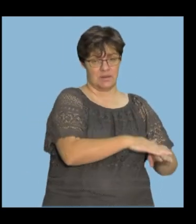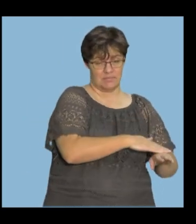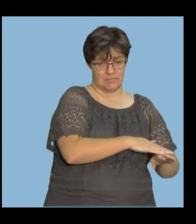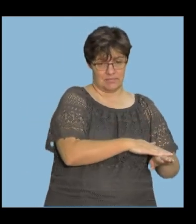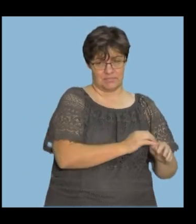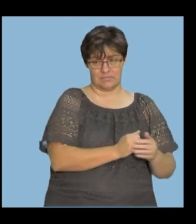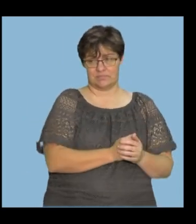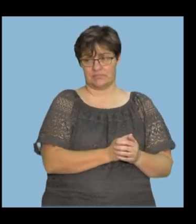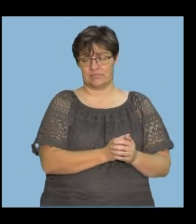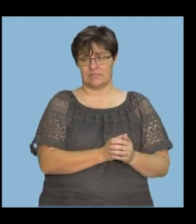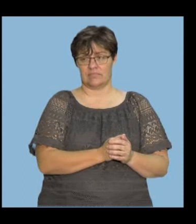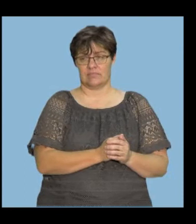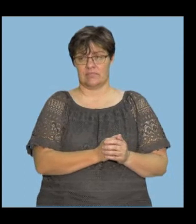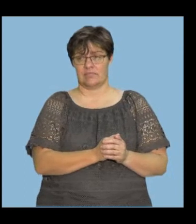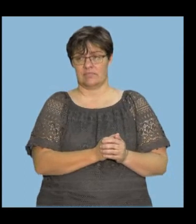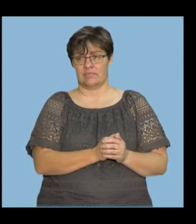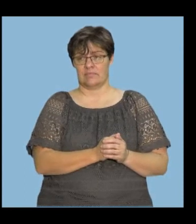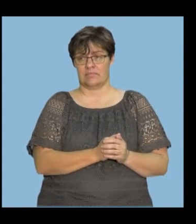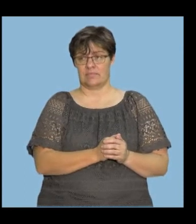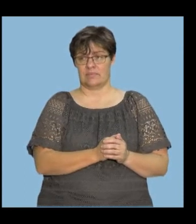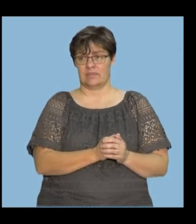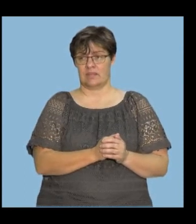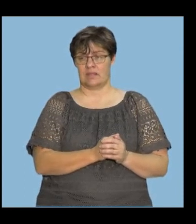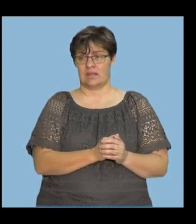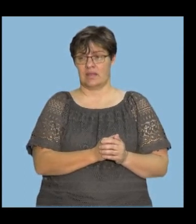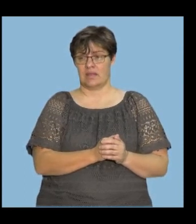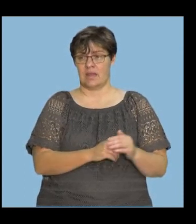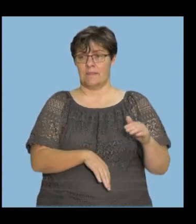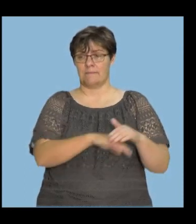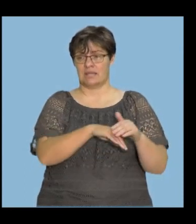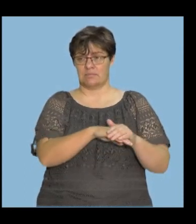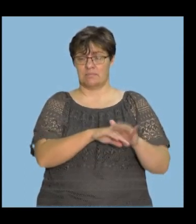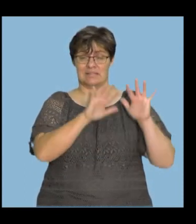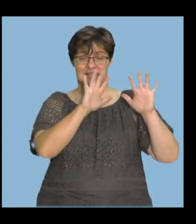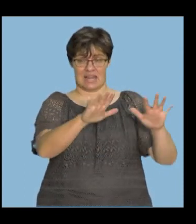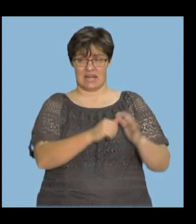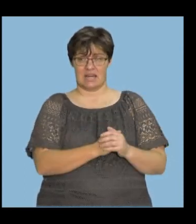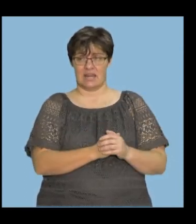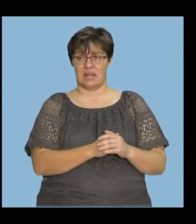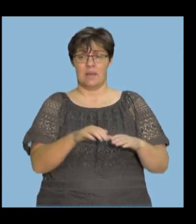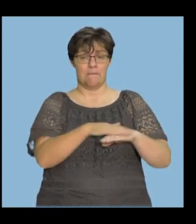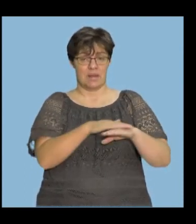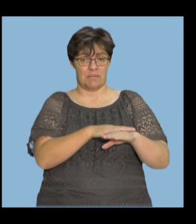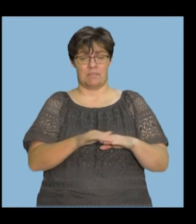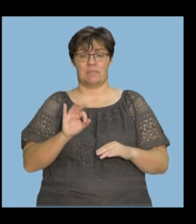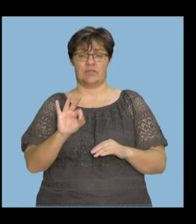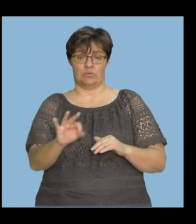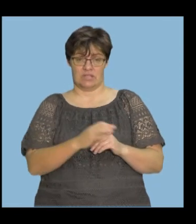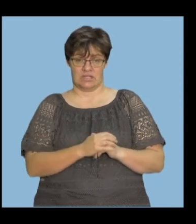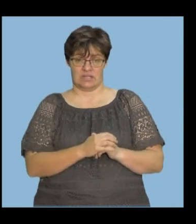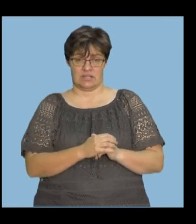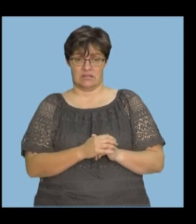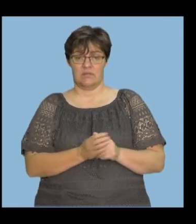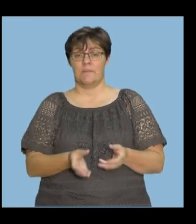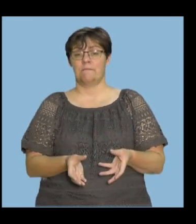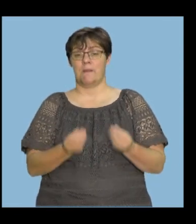minus minimum. The maximum for A is 10 and the minimum is 3, which give